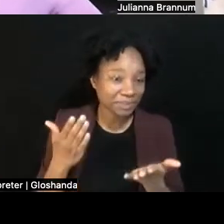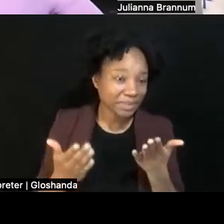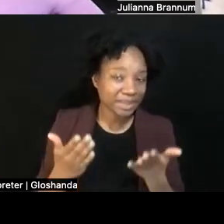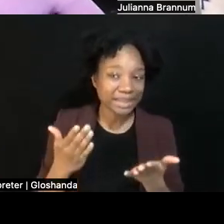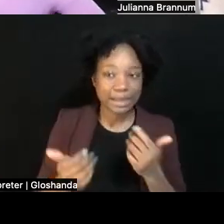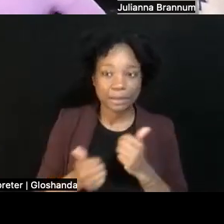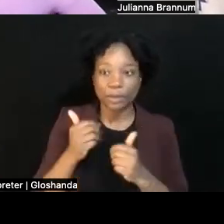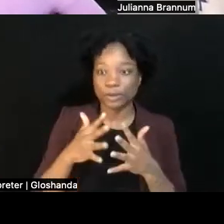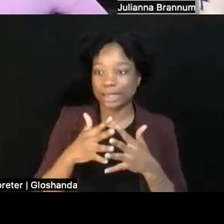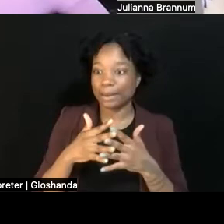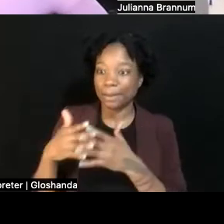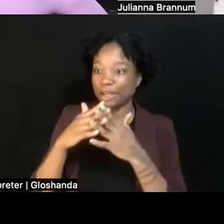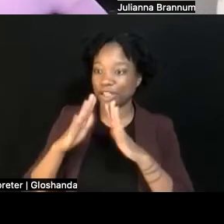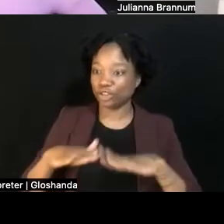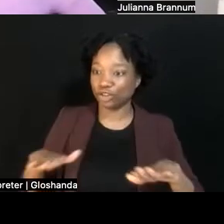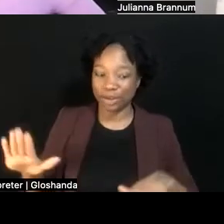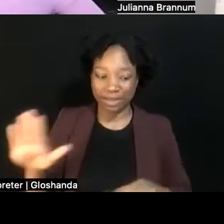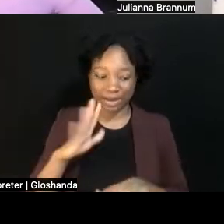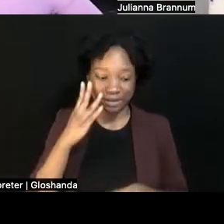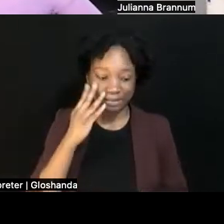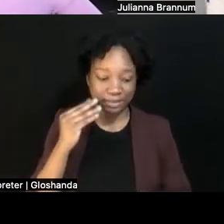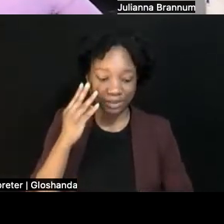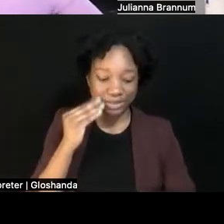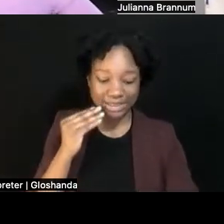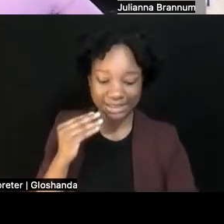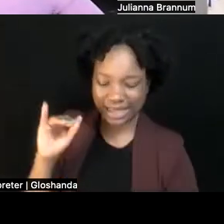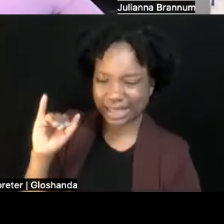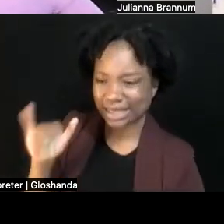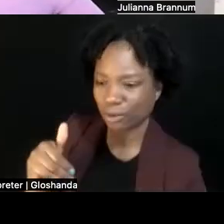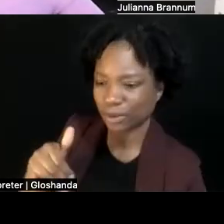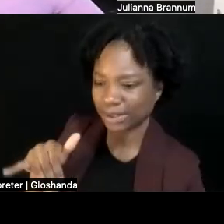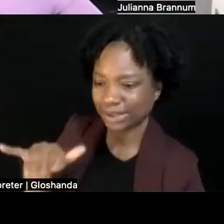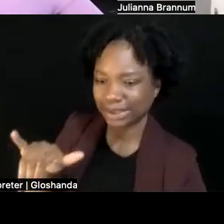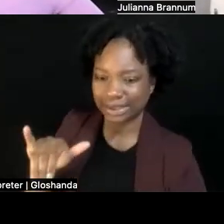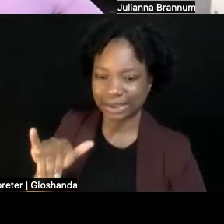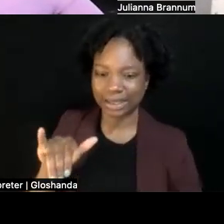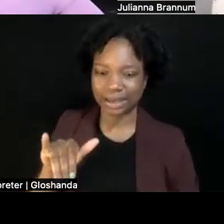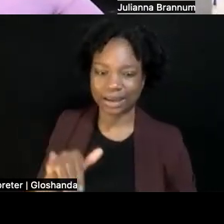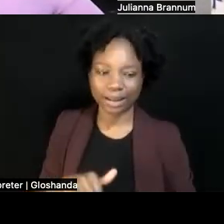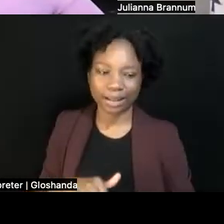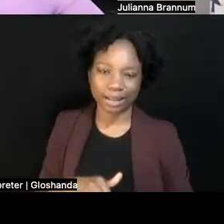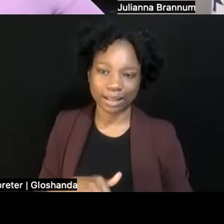most American children, it was still sort of very much white male